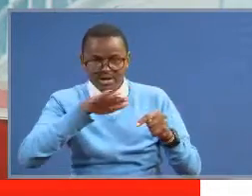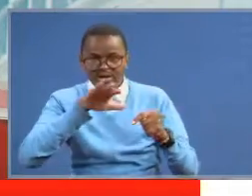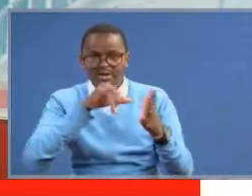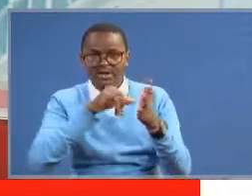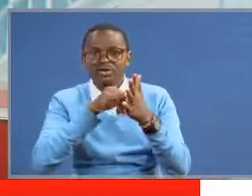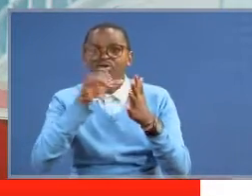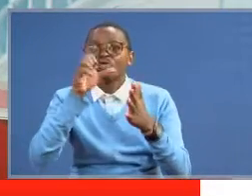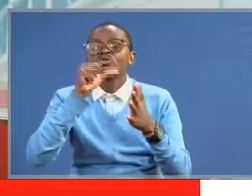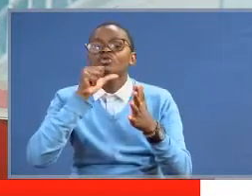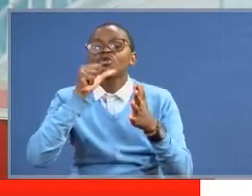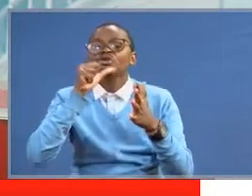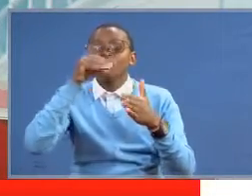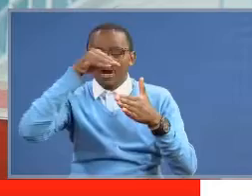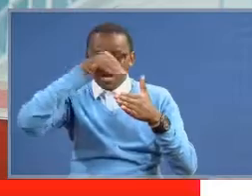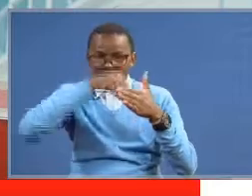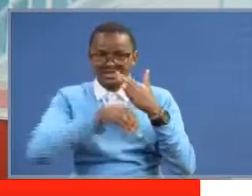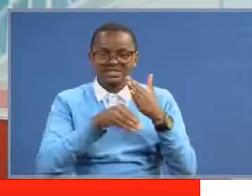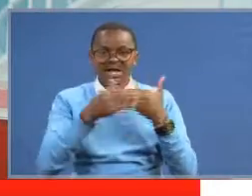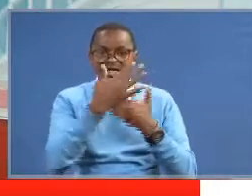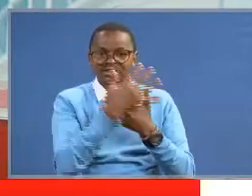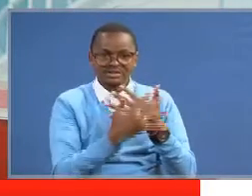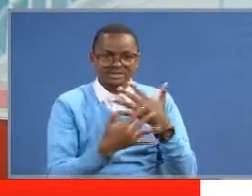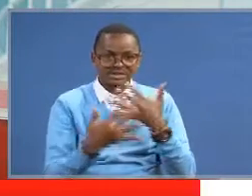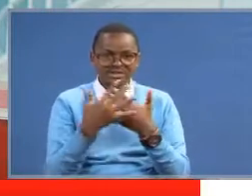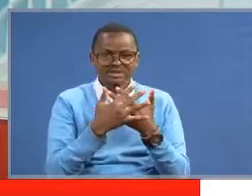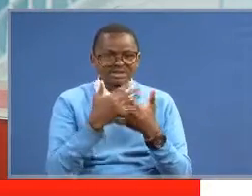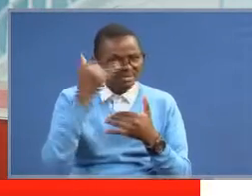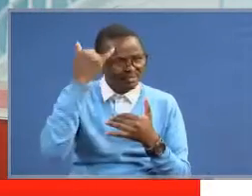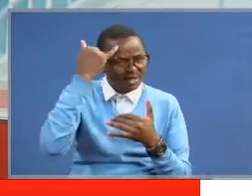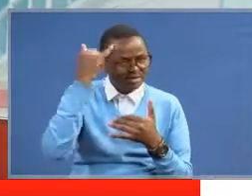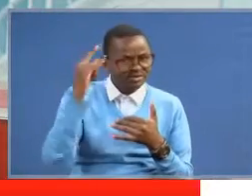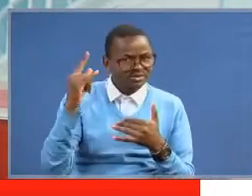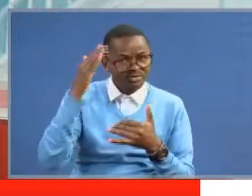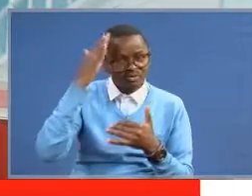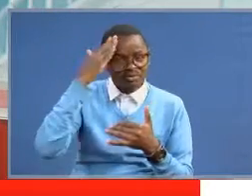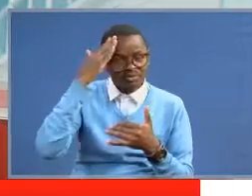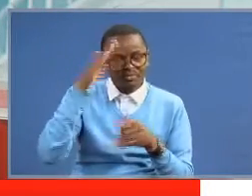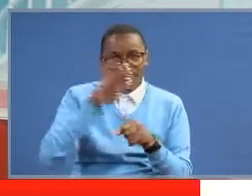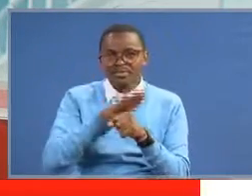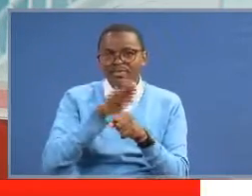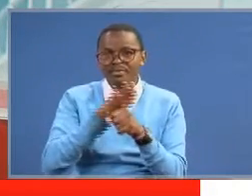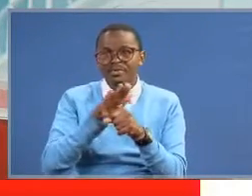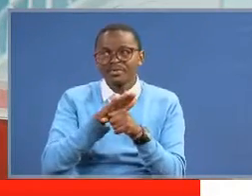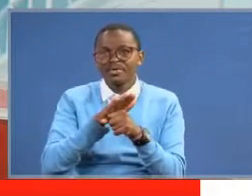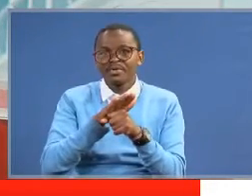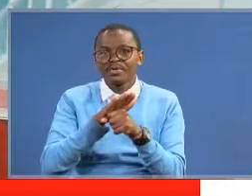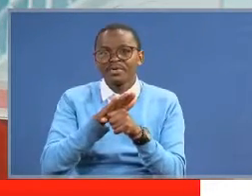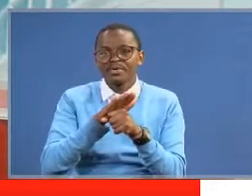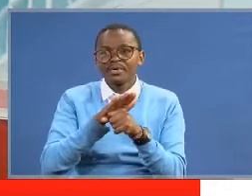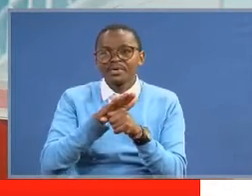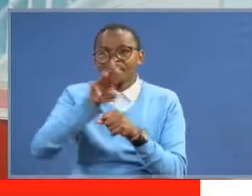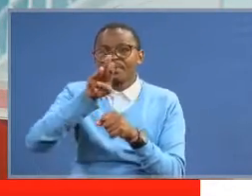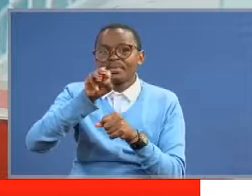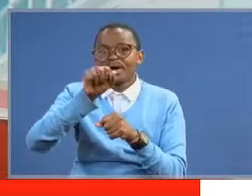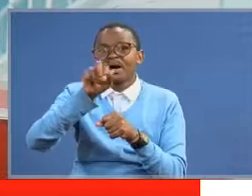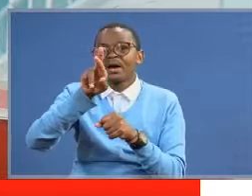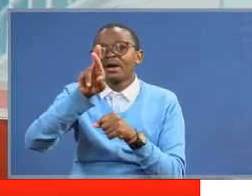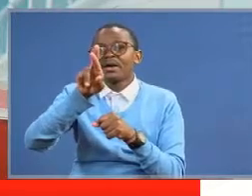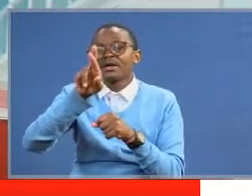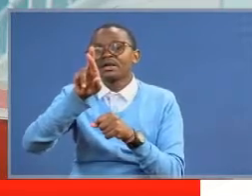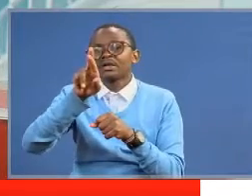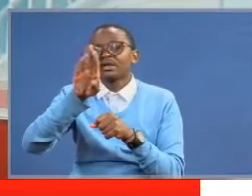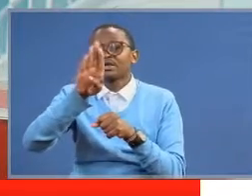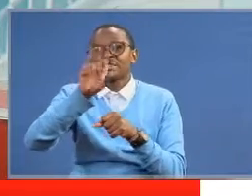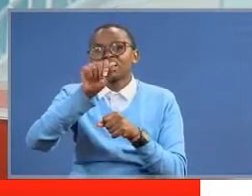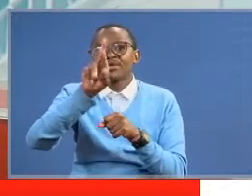was not very easy to access a computer. I can imagine like, we know like most of the tech giants like Mark Zuckerberg,